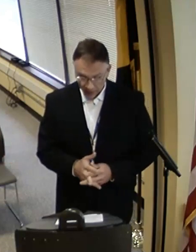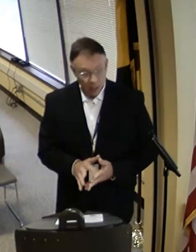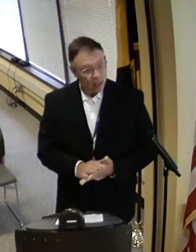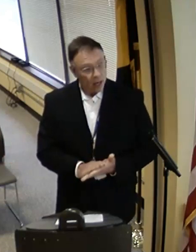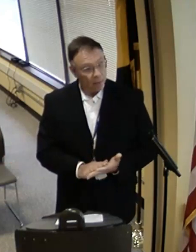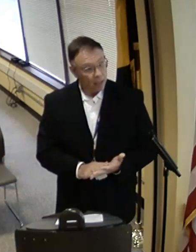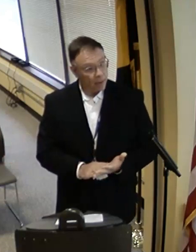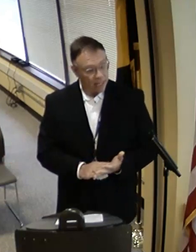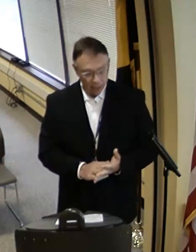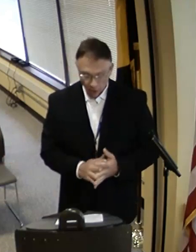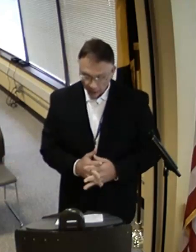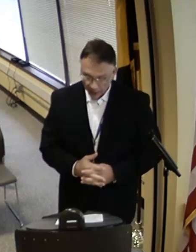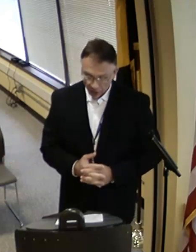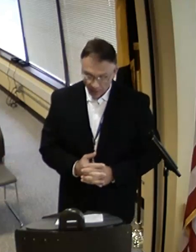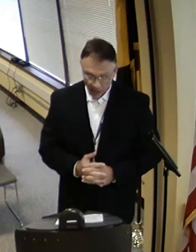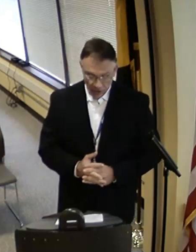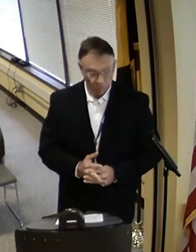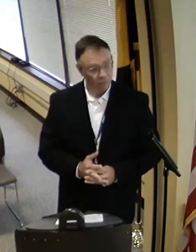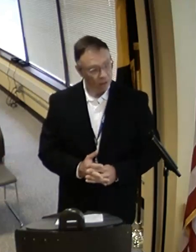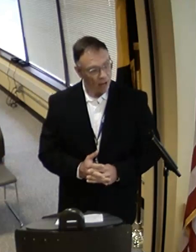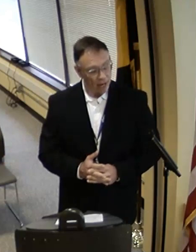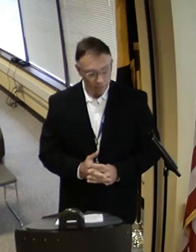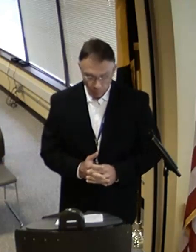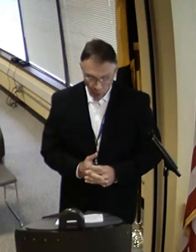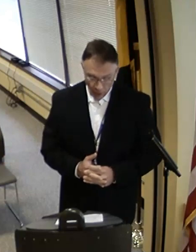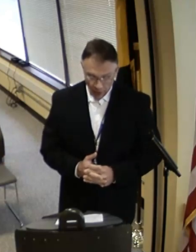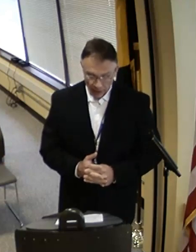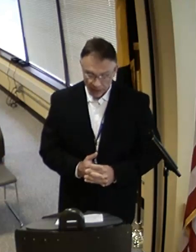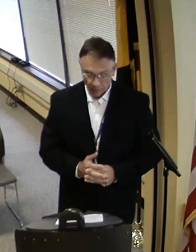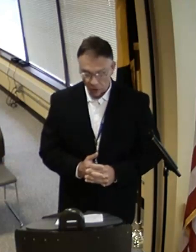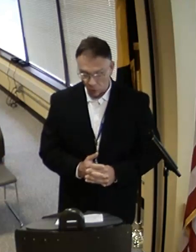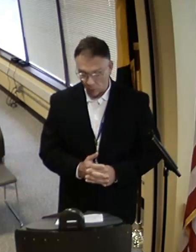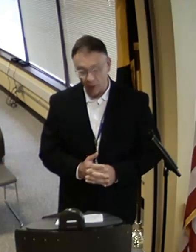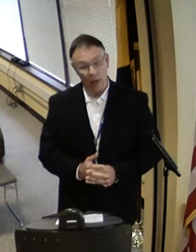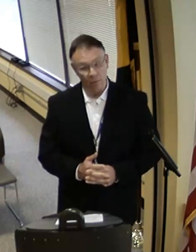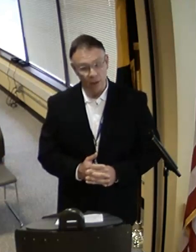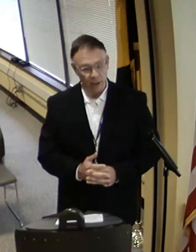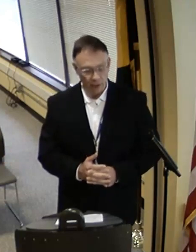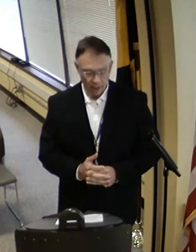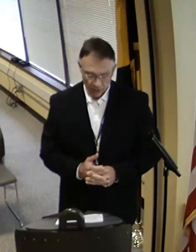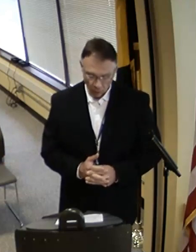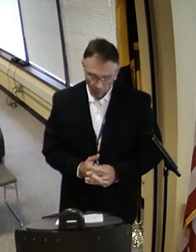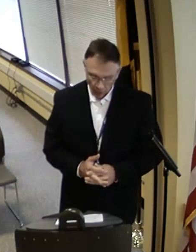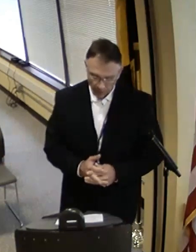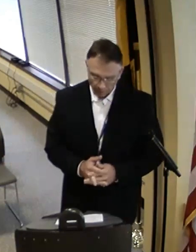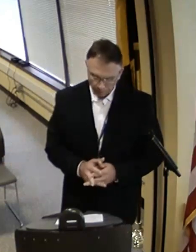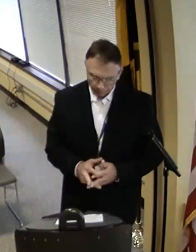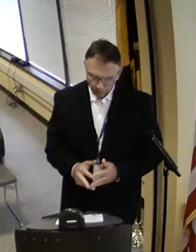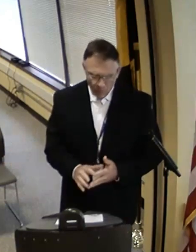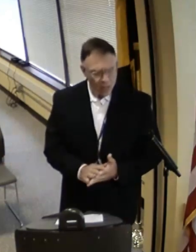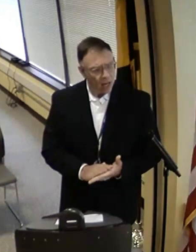that. PWSA currently actually manages 55 priority separate stormwater outfalls under our MS4